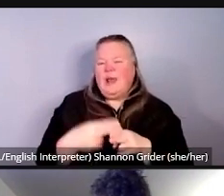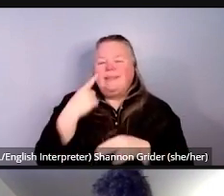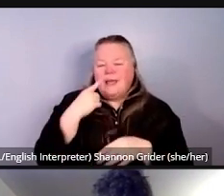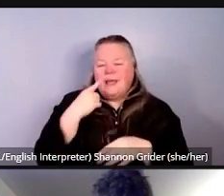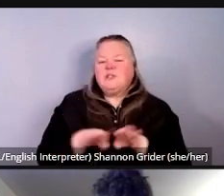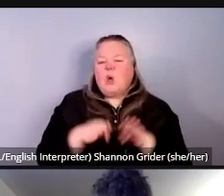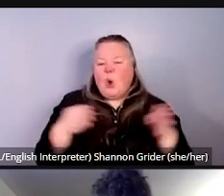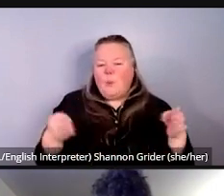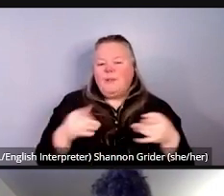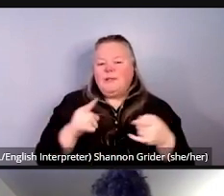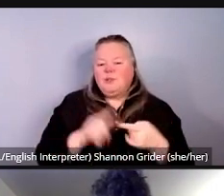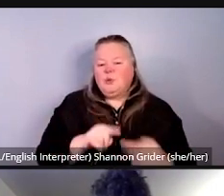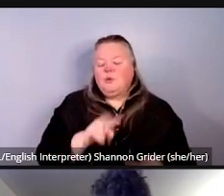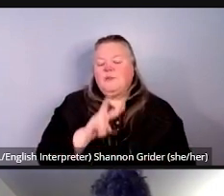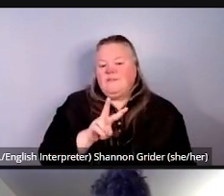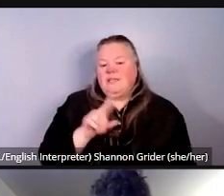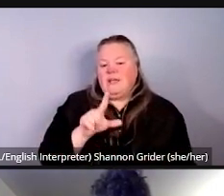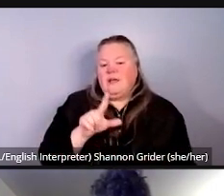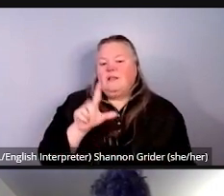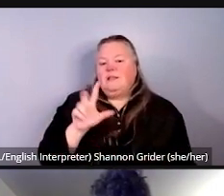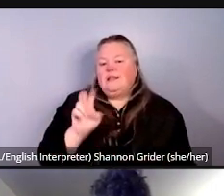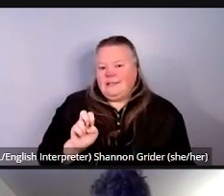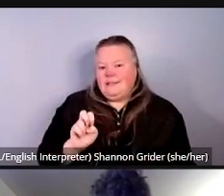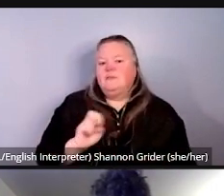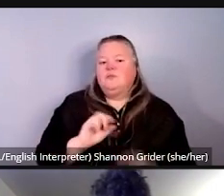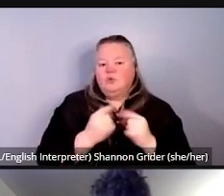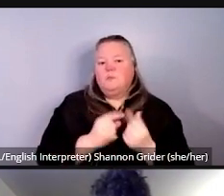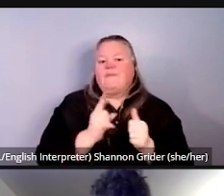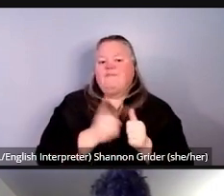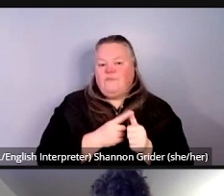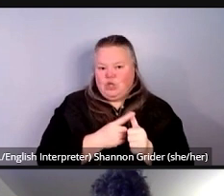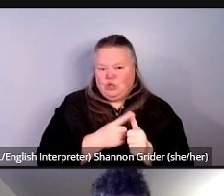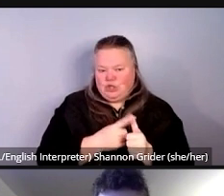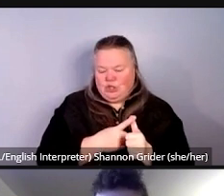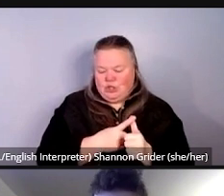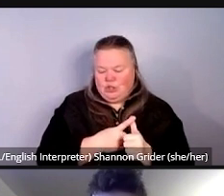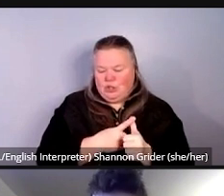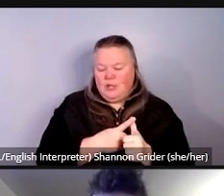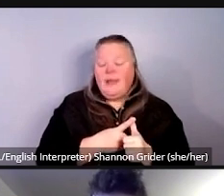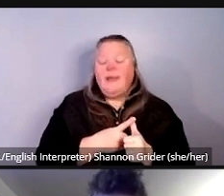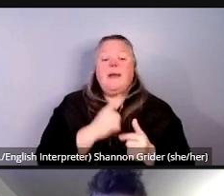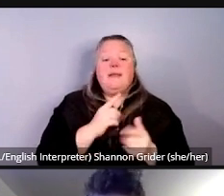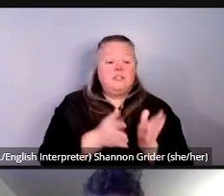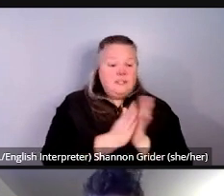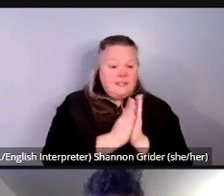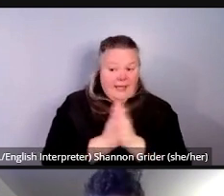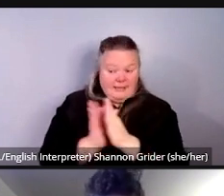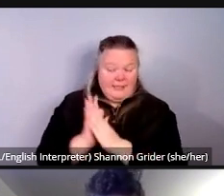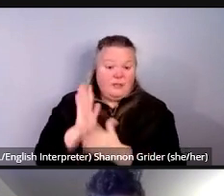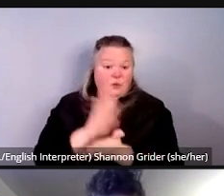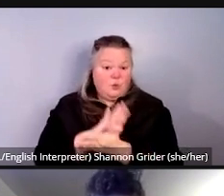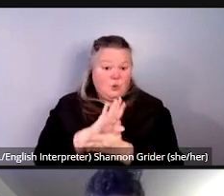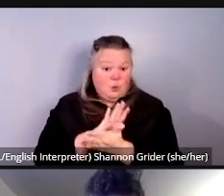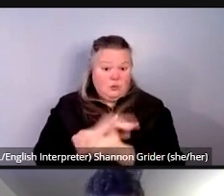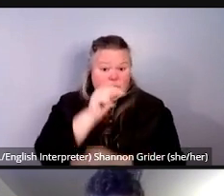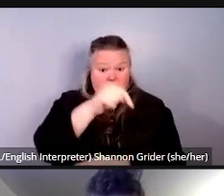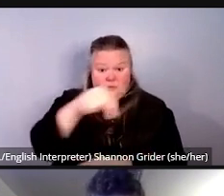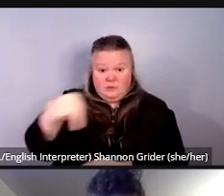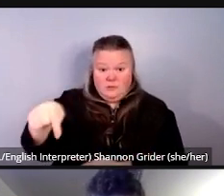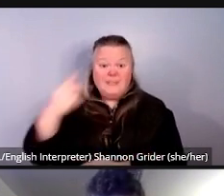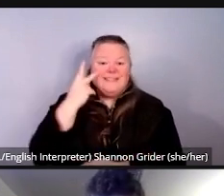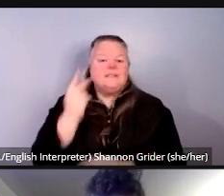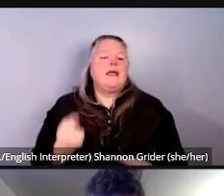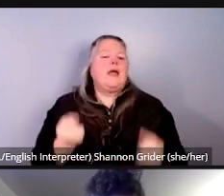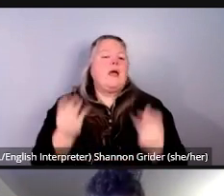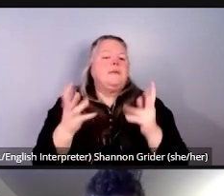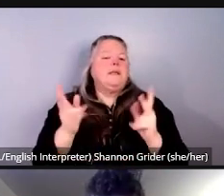the VLE group first and foremost. She is checking with each of the schools to see how many people they